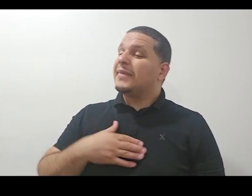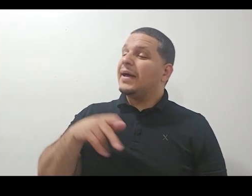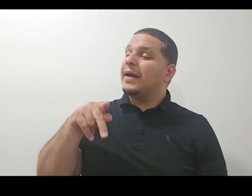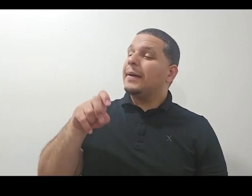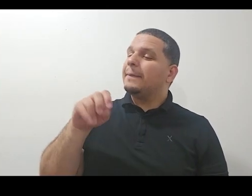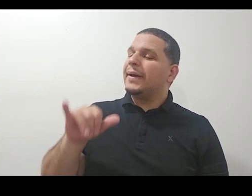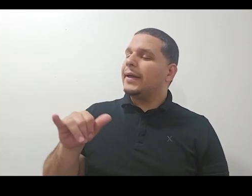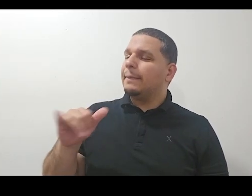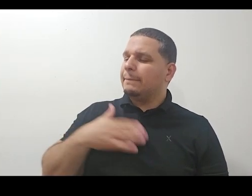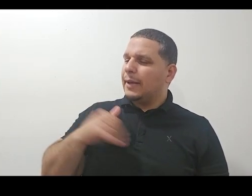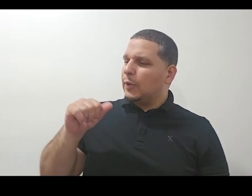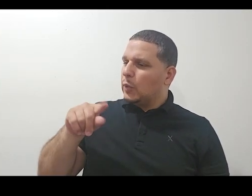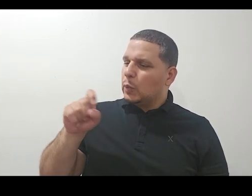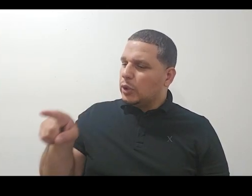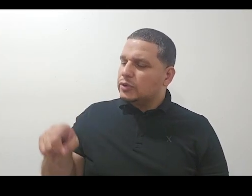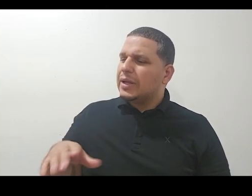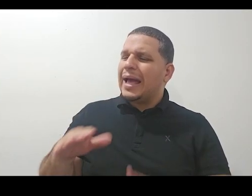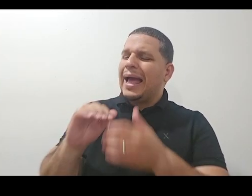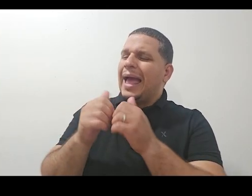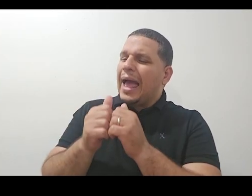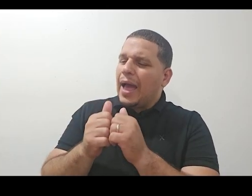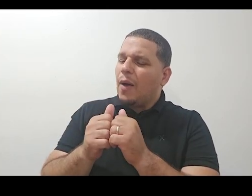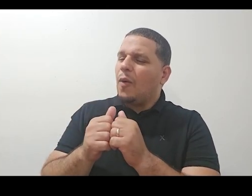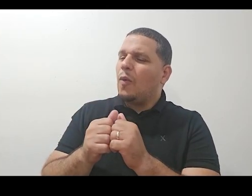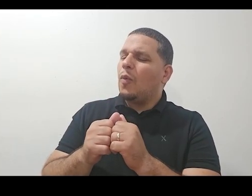Well, my penny, my questions to you.